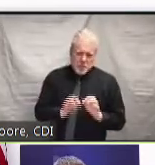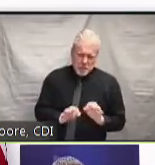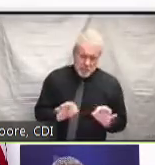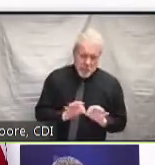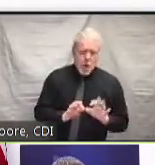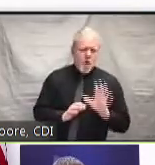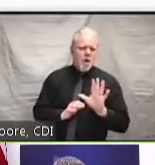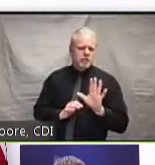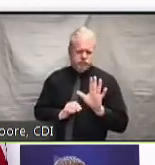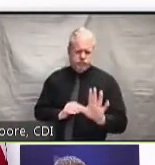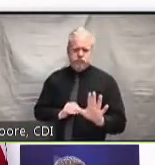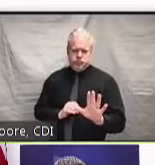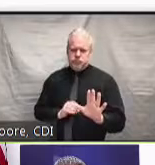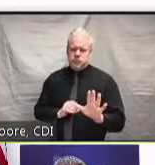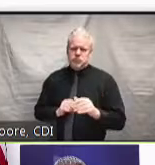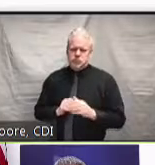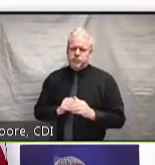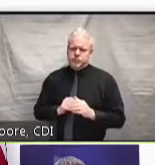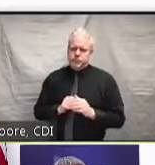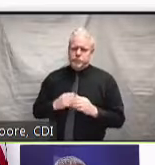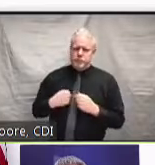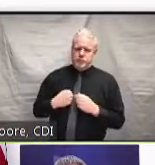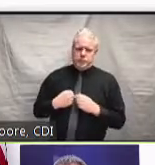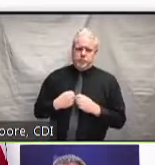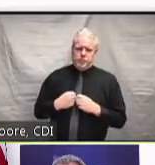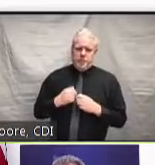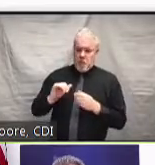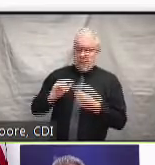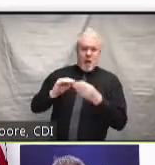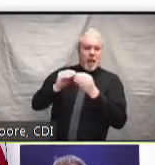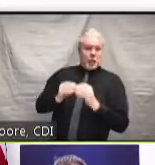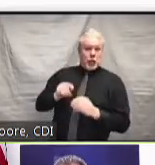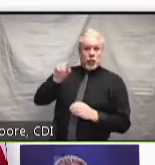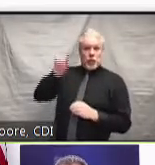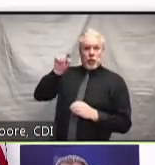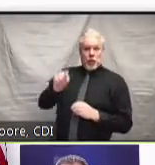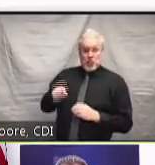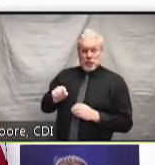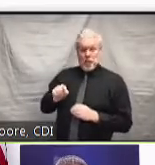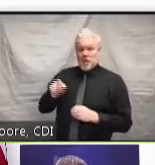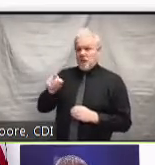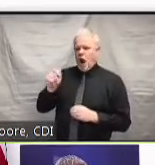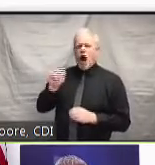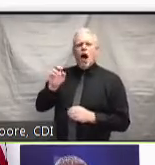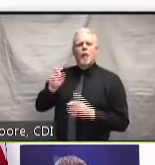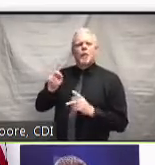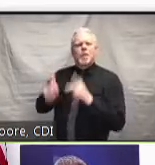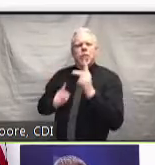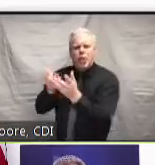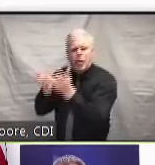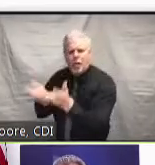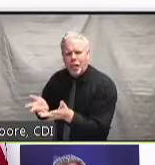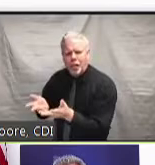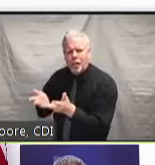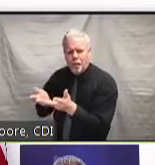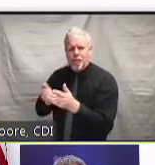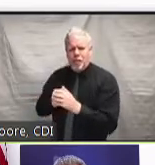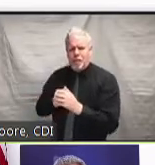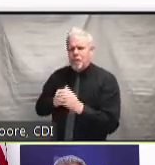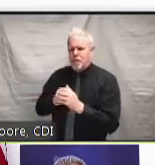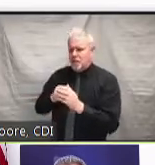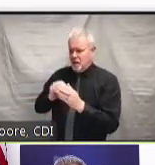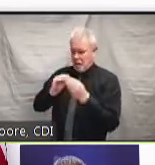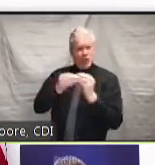that behind all those numbers that we give you are people. Behind those 1,000 people who have died, each one of those thousands is a